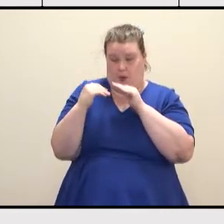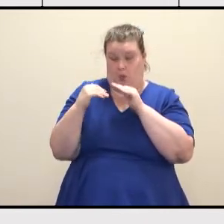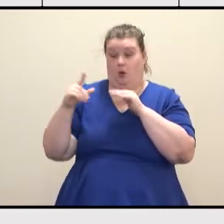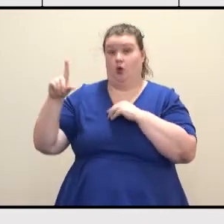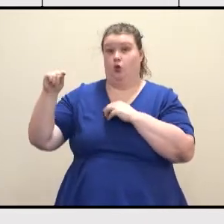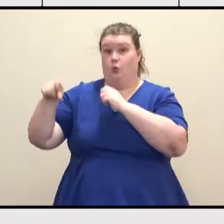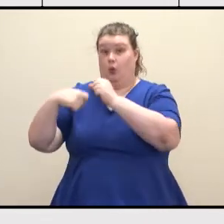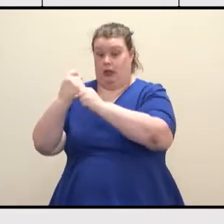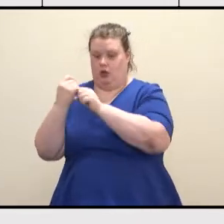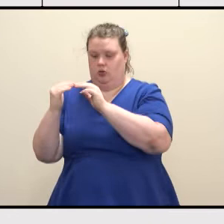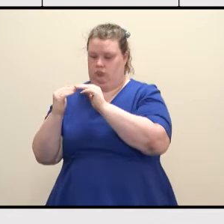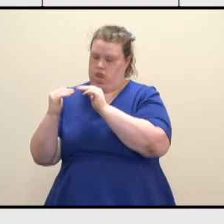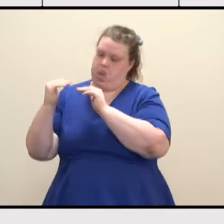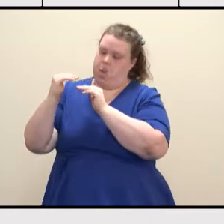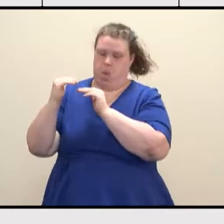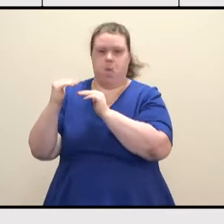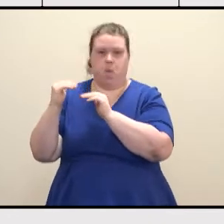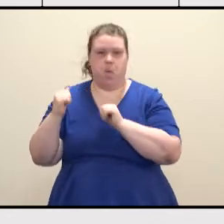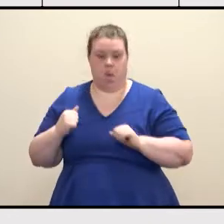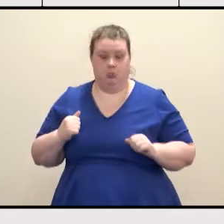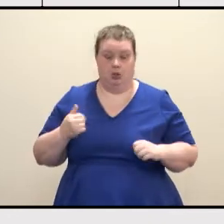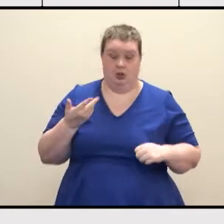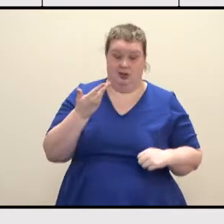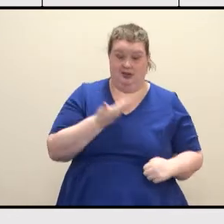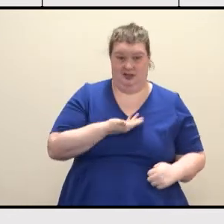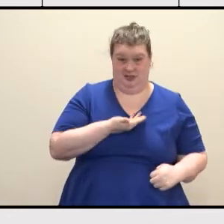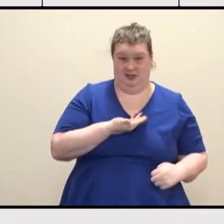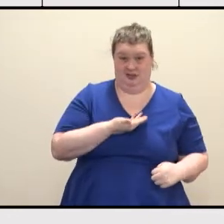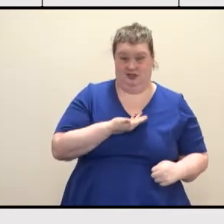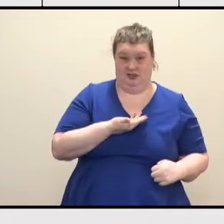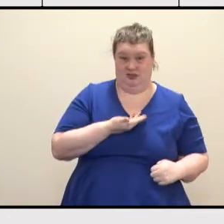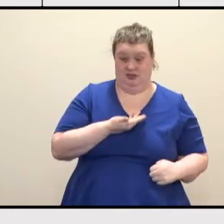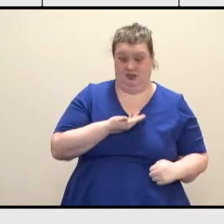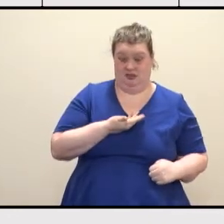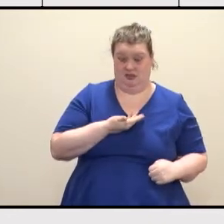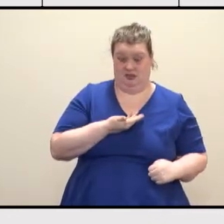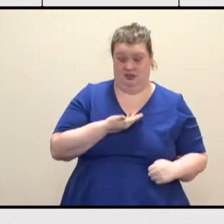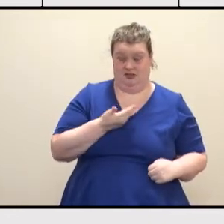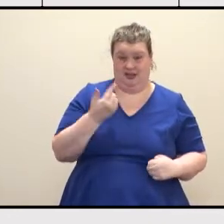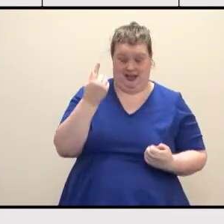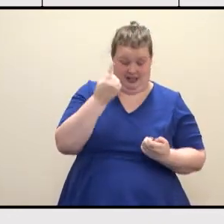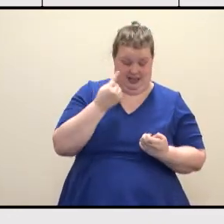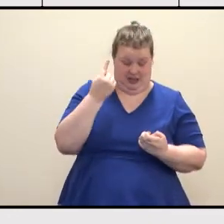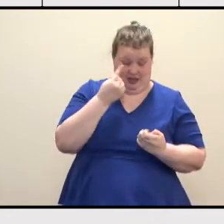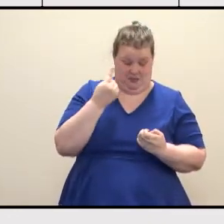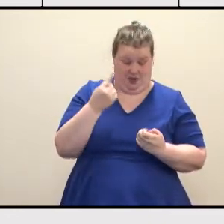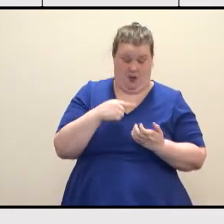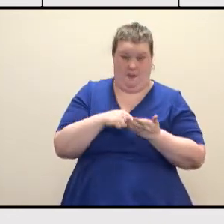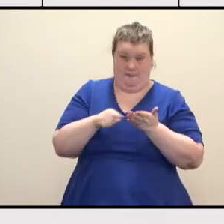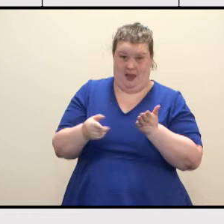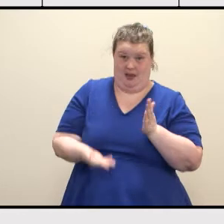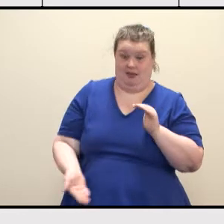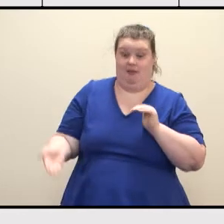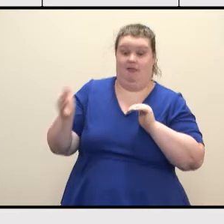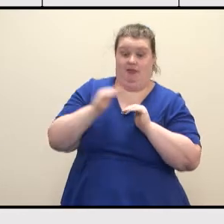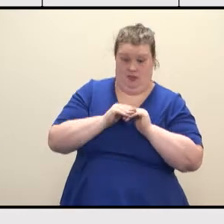get to 20 years. So what we would say here is, we definitely want to consider giving a pay increase, and what that looks like obviously